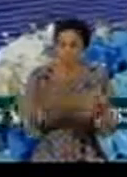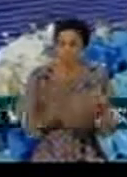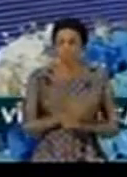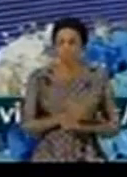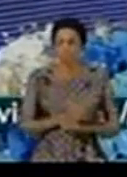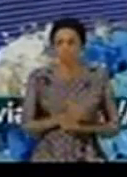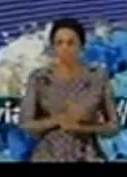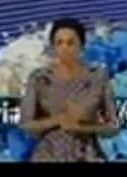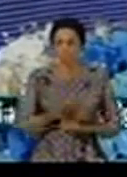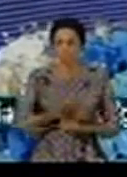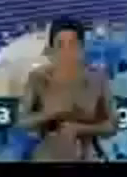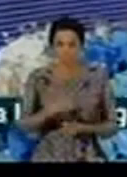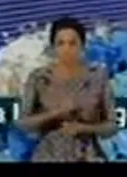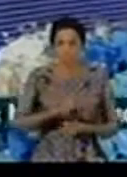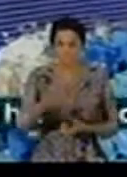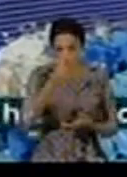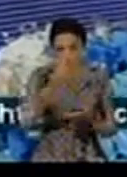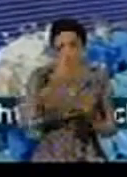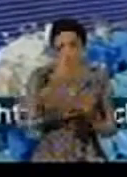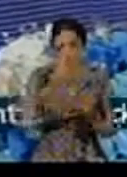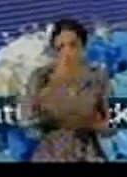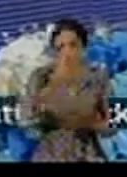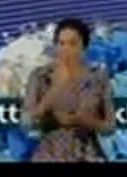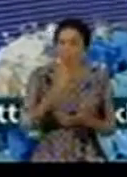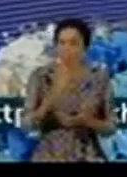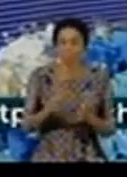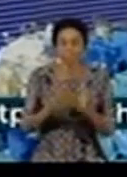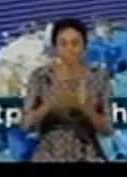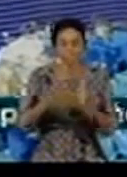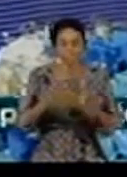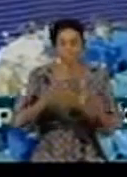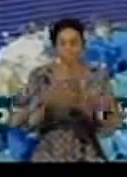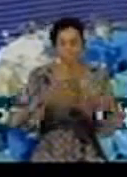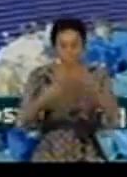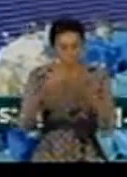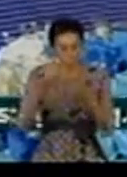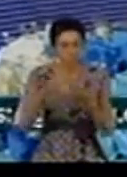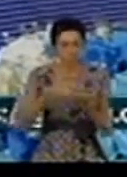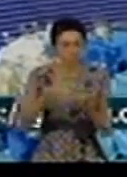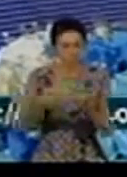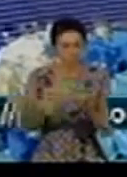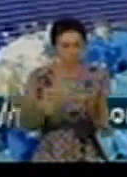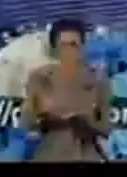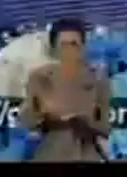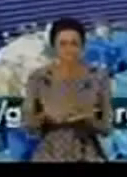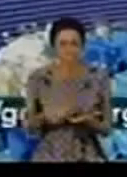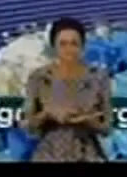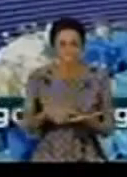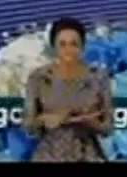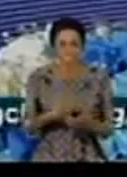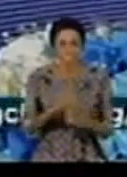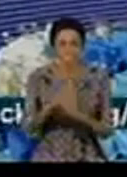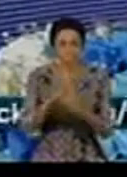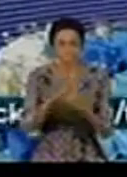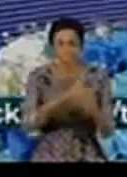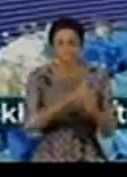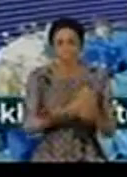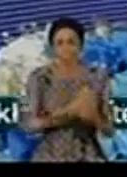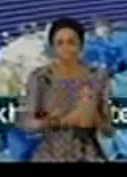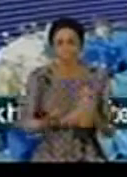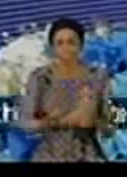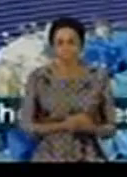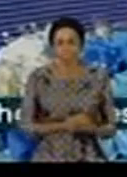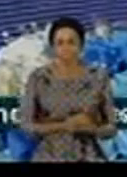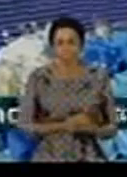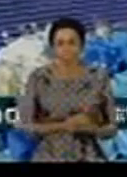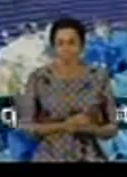Are you ready? Let's come out quickly. Let's come out. Let's interview them and arrange them so that they come